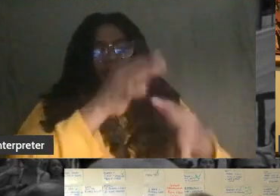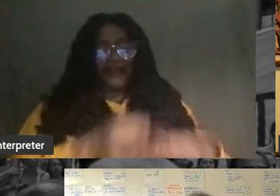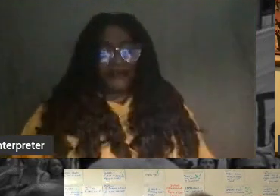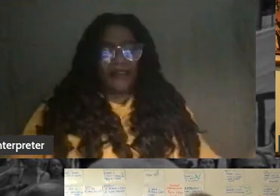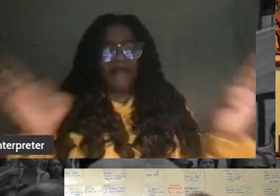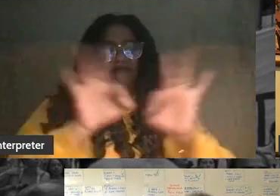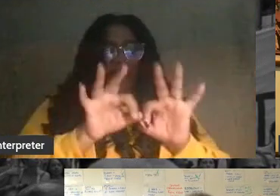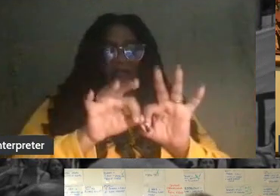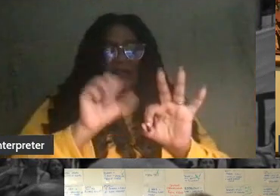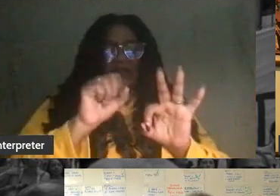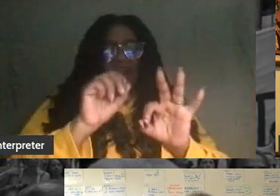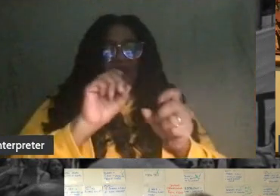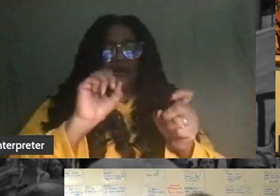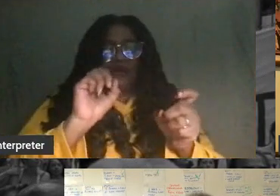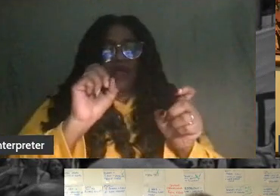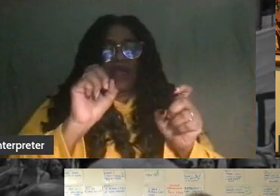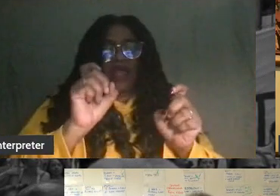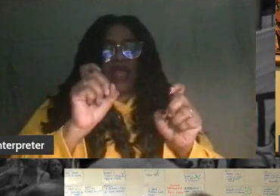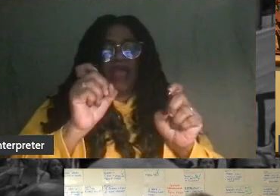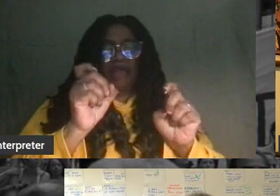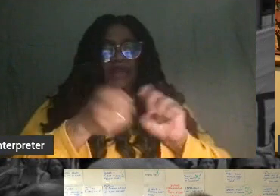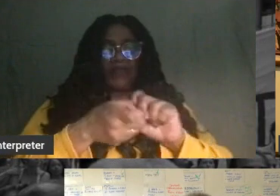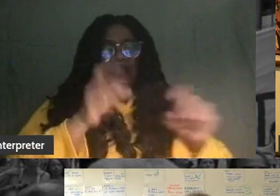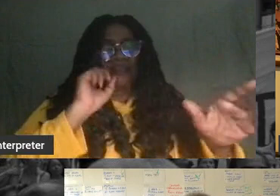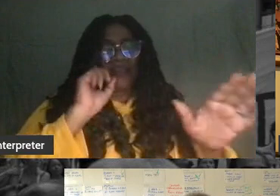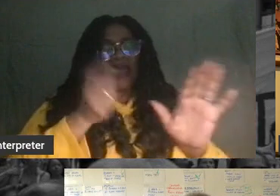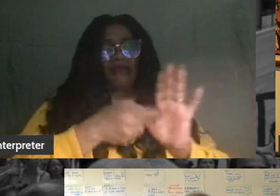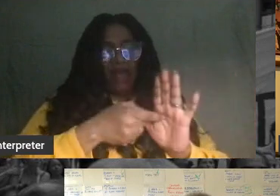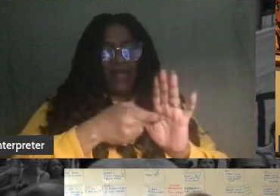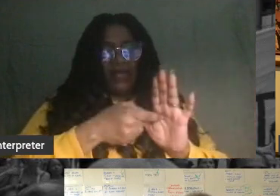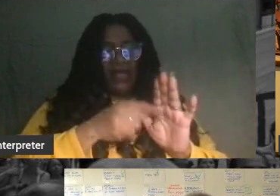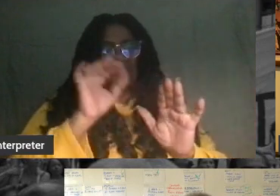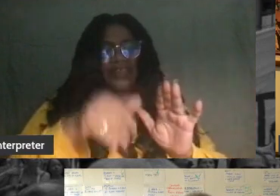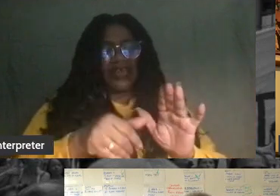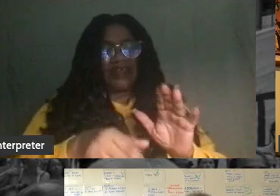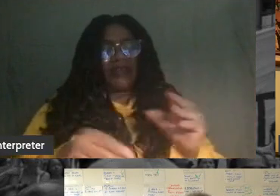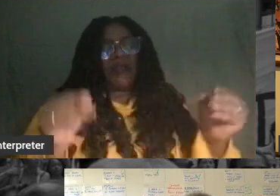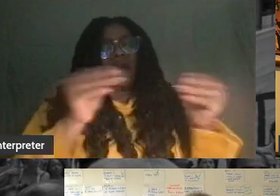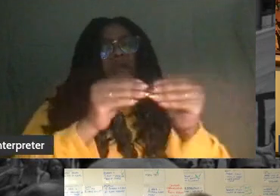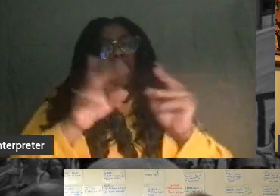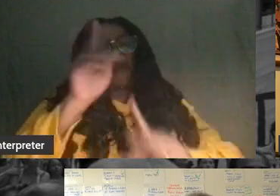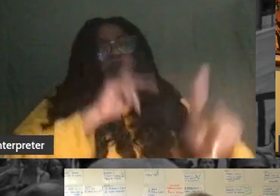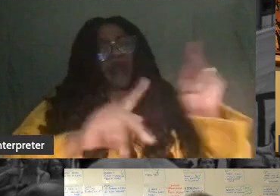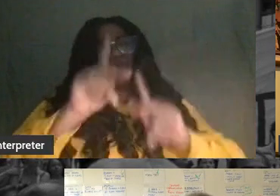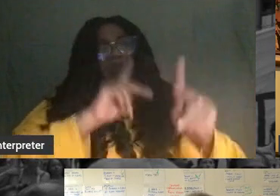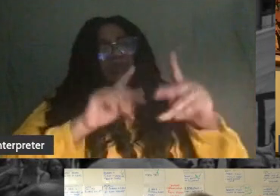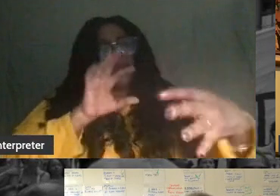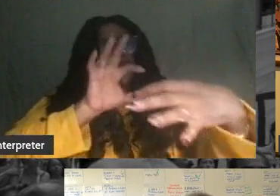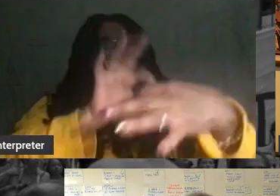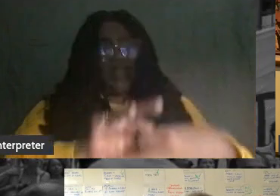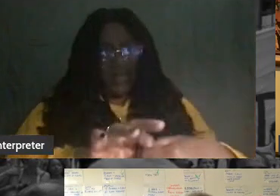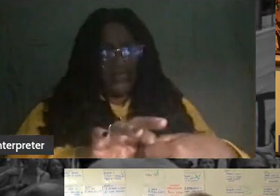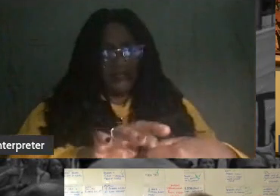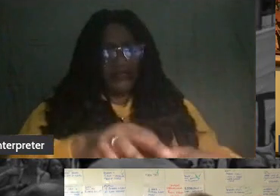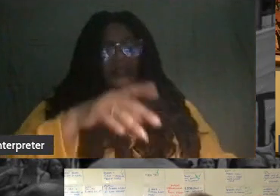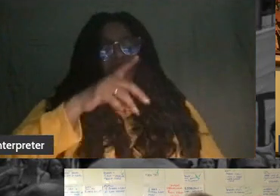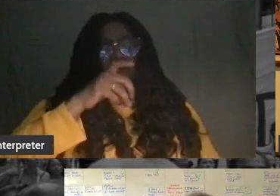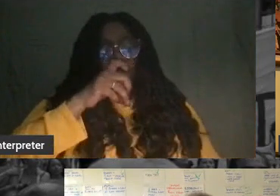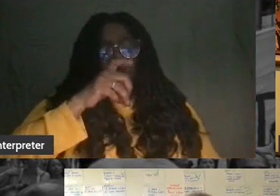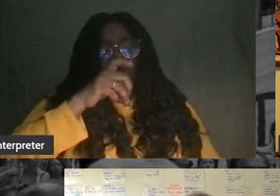those shifts so that I found myself among people who much more reflect who I am as a person.